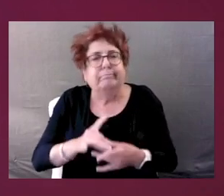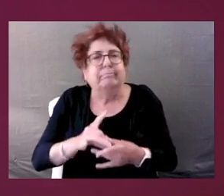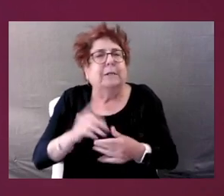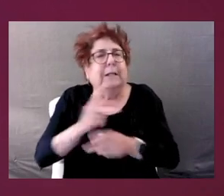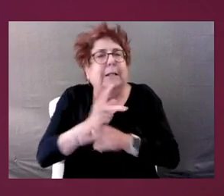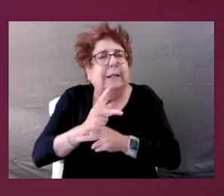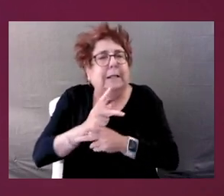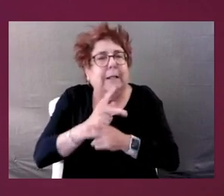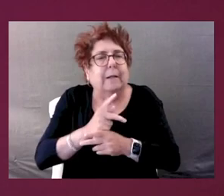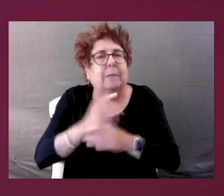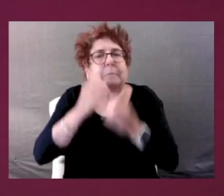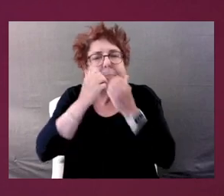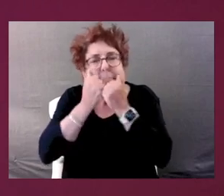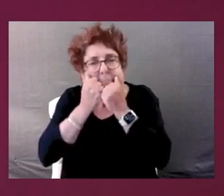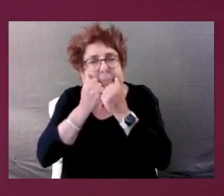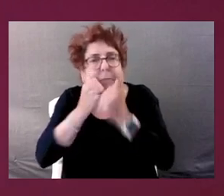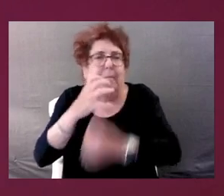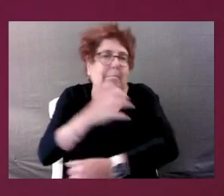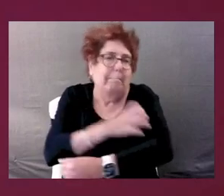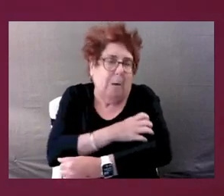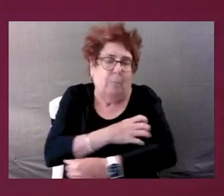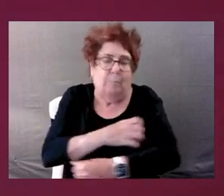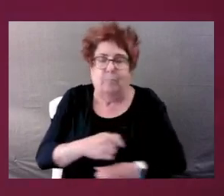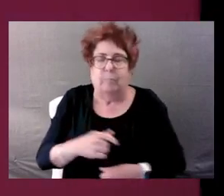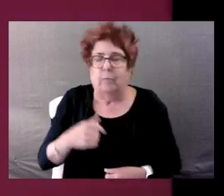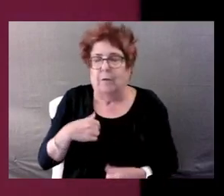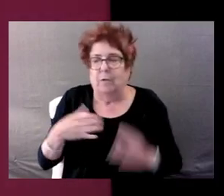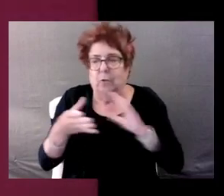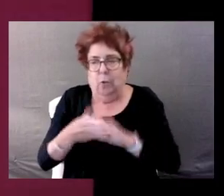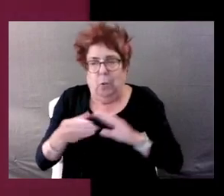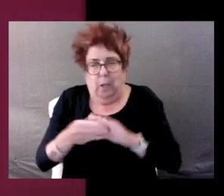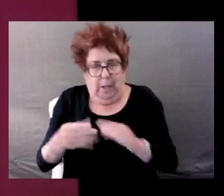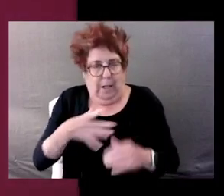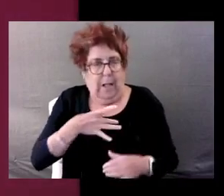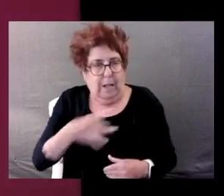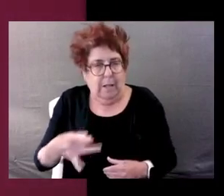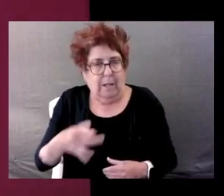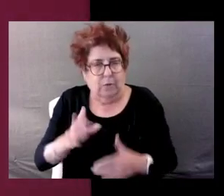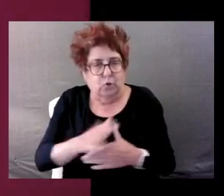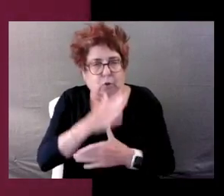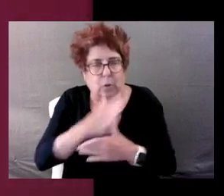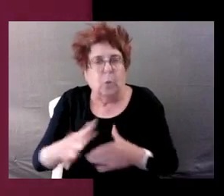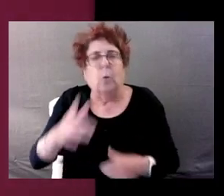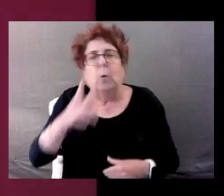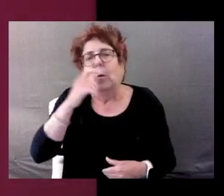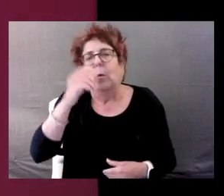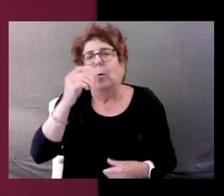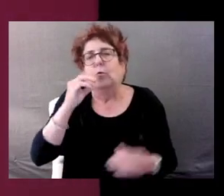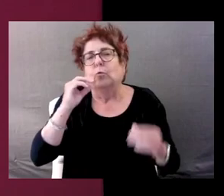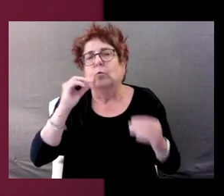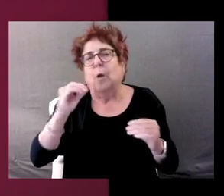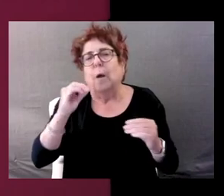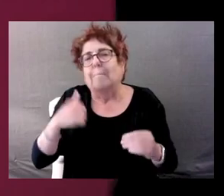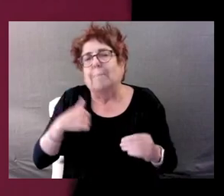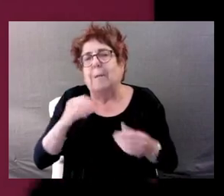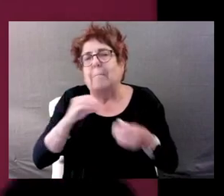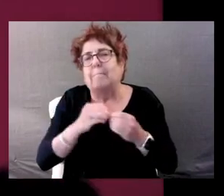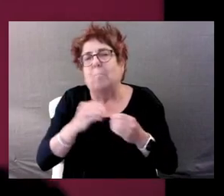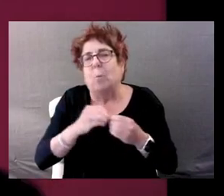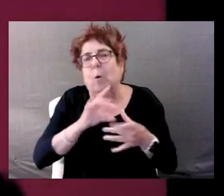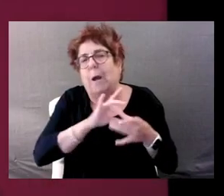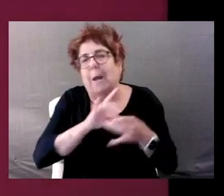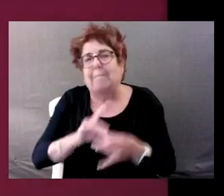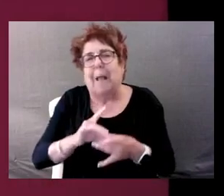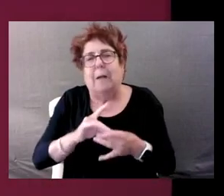so there's a story that I like to share. Who taught me more about communications? I always talk about who taught me to be an